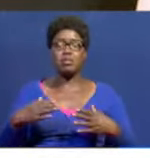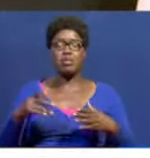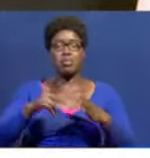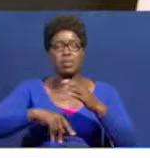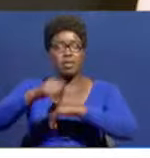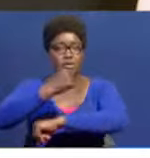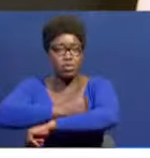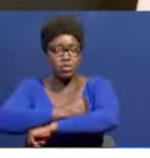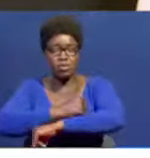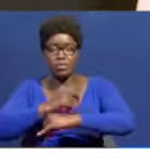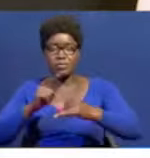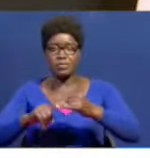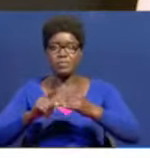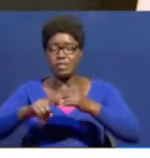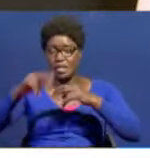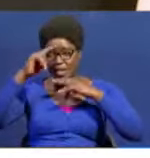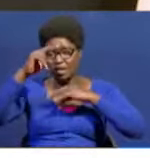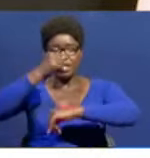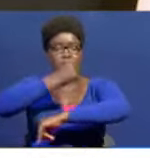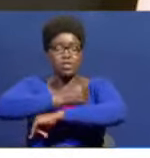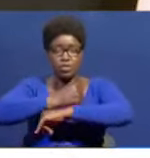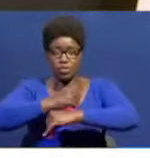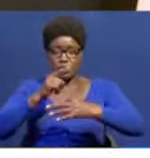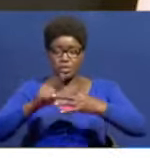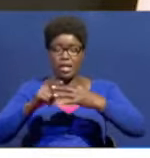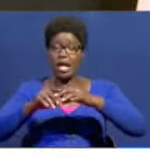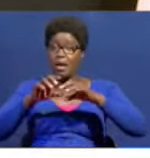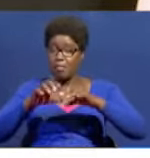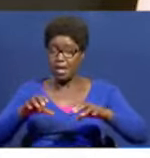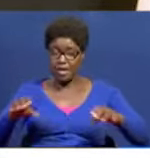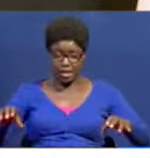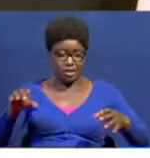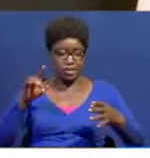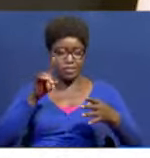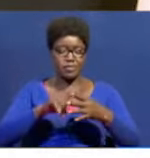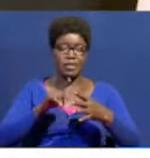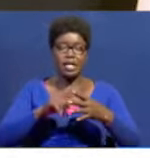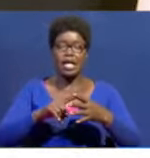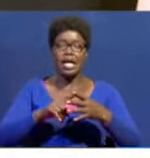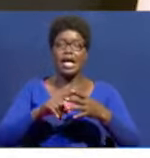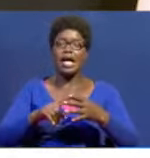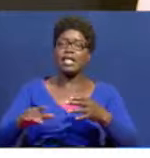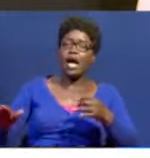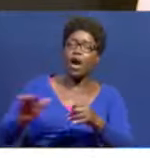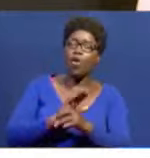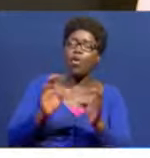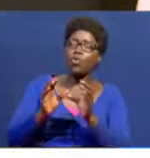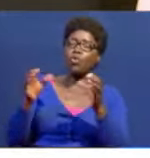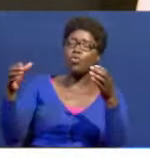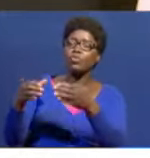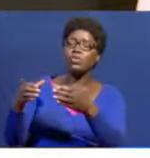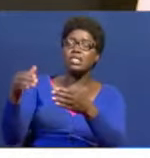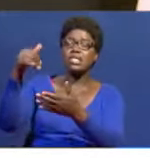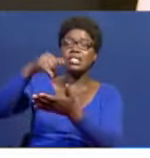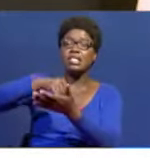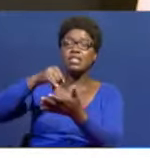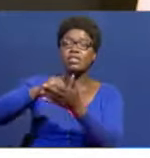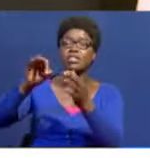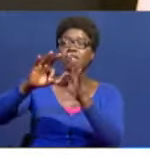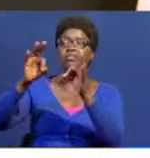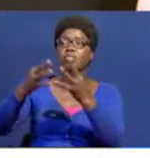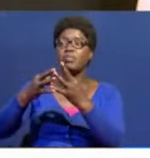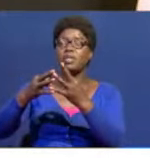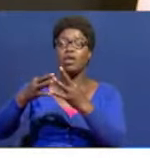school, a secondary school, a market, and a whole community, including the family